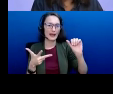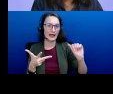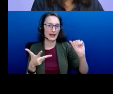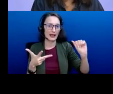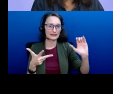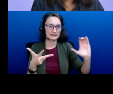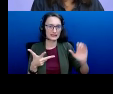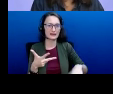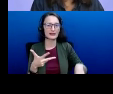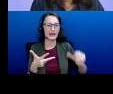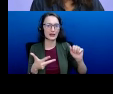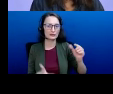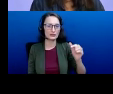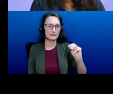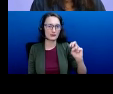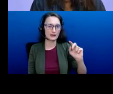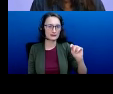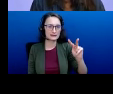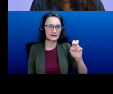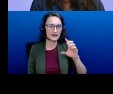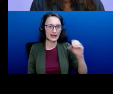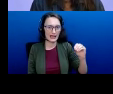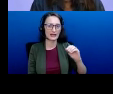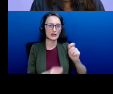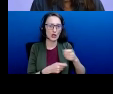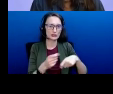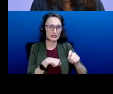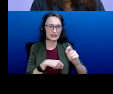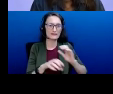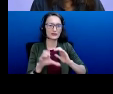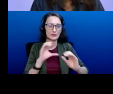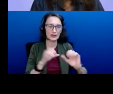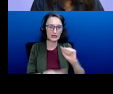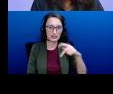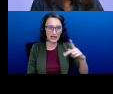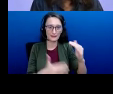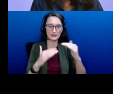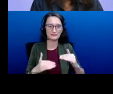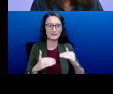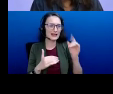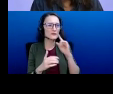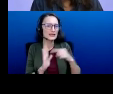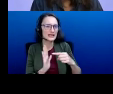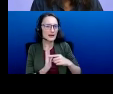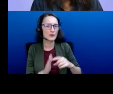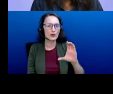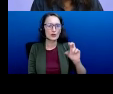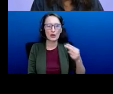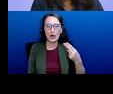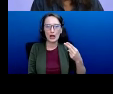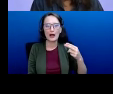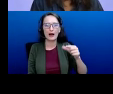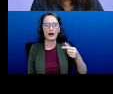apps. Some examples are Cough Drop, Let Me Talk, Jab Talk, and Proloquo to go.